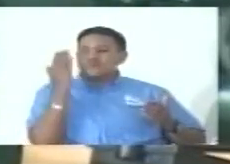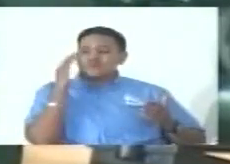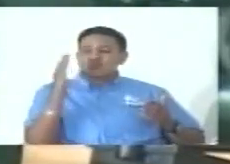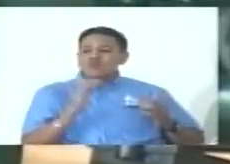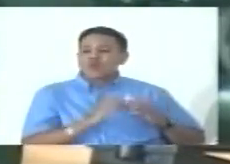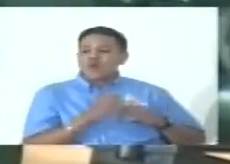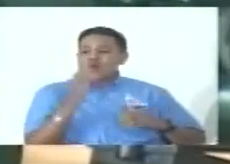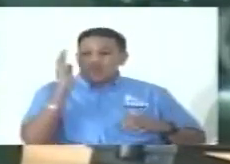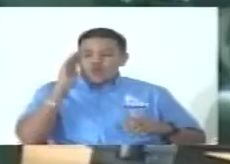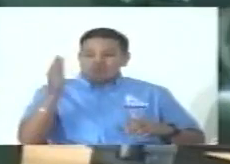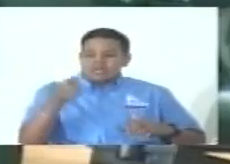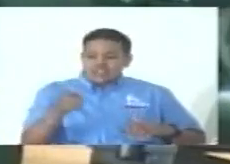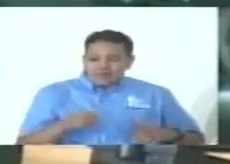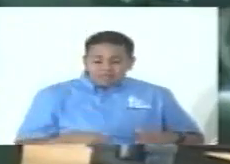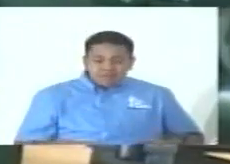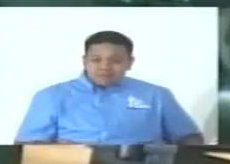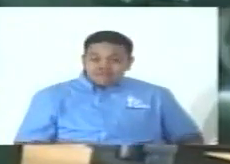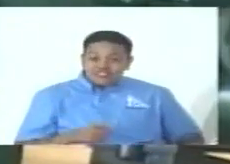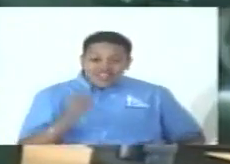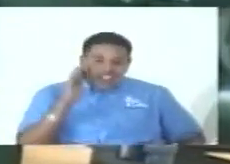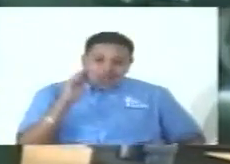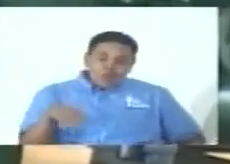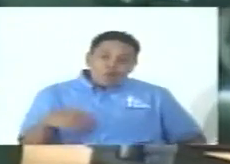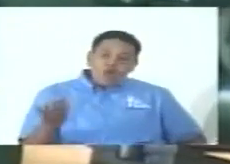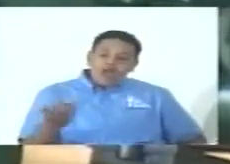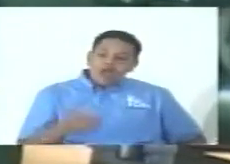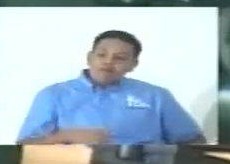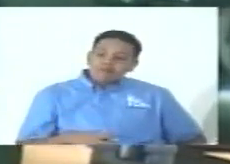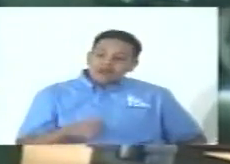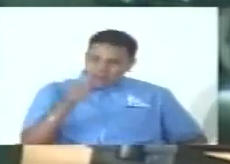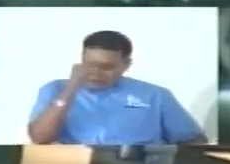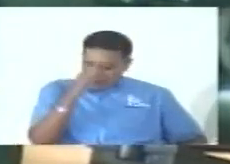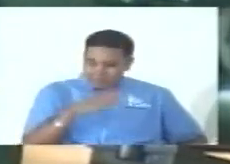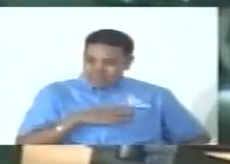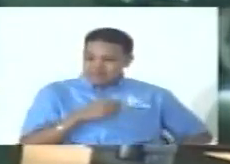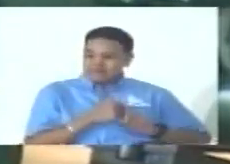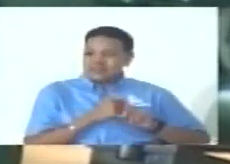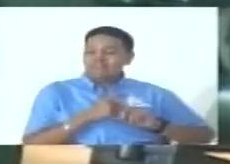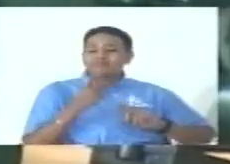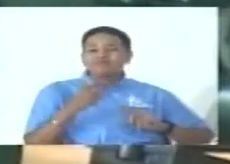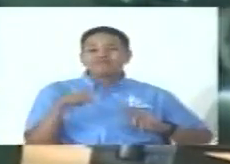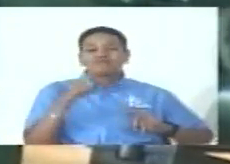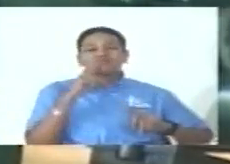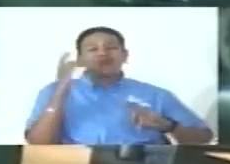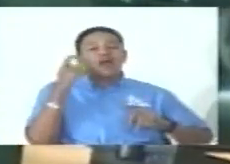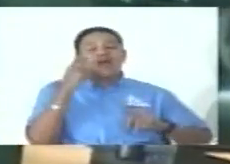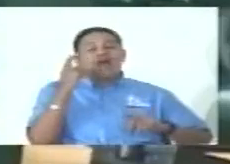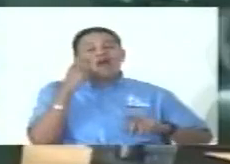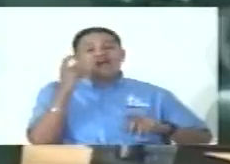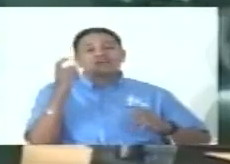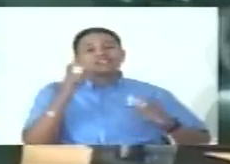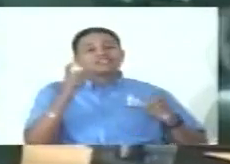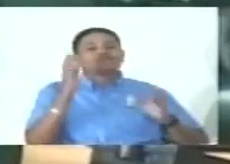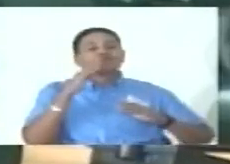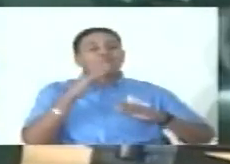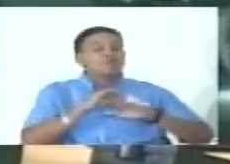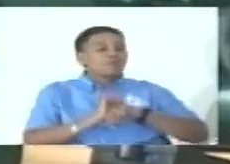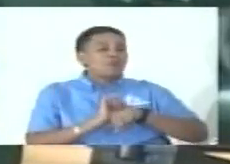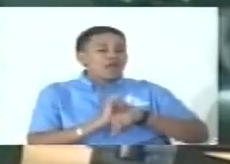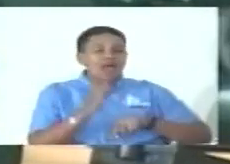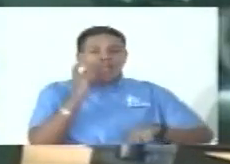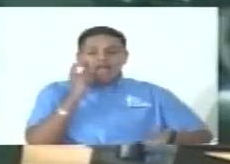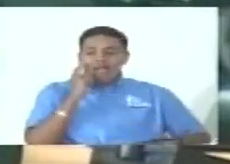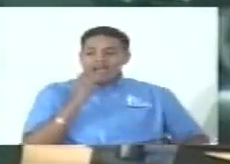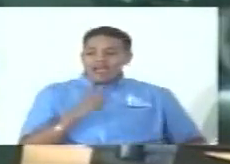she greeted them. And she greeted this man that was one of those troublemakers on property. And she